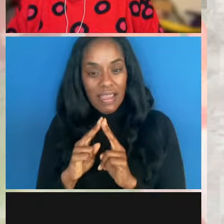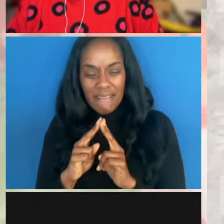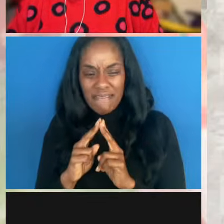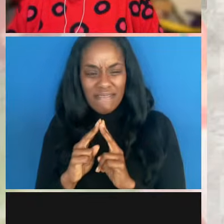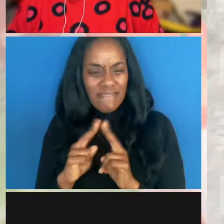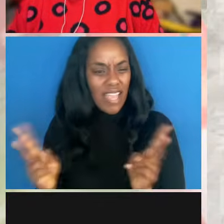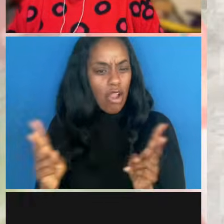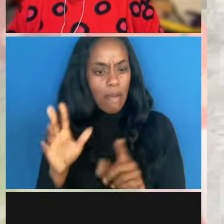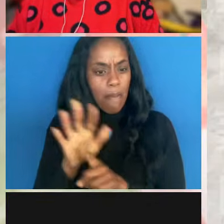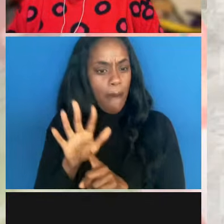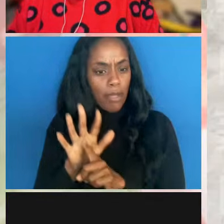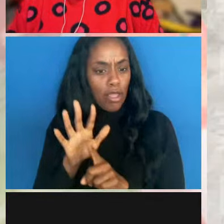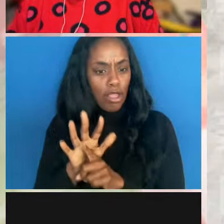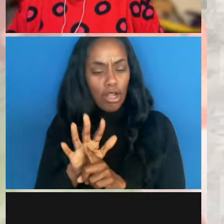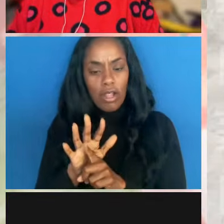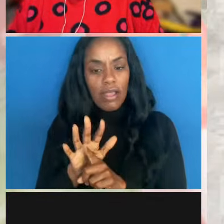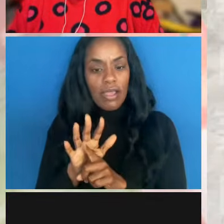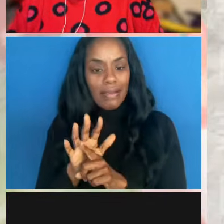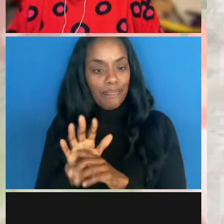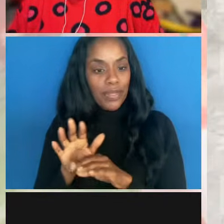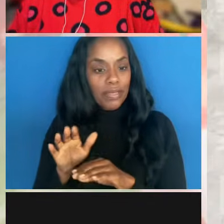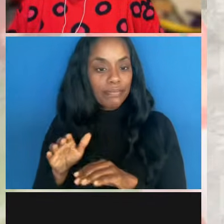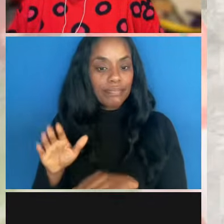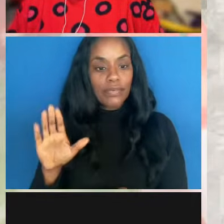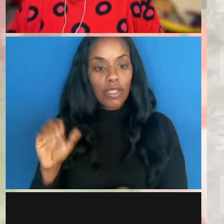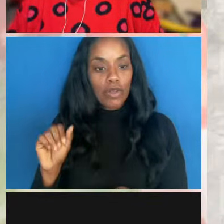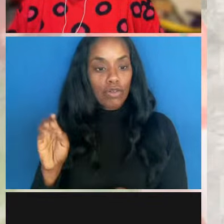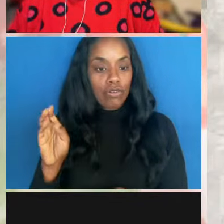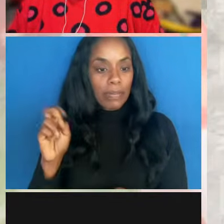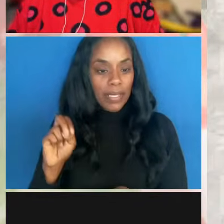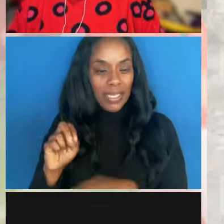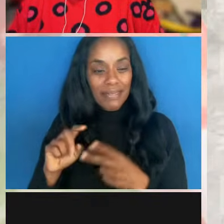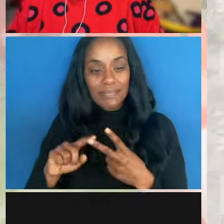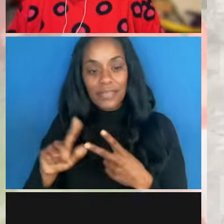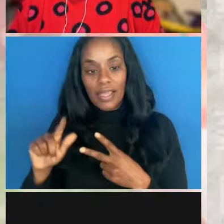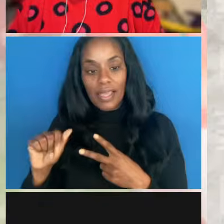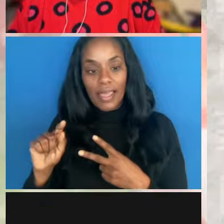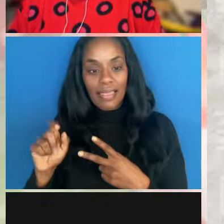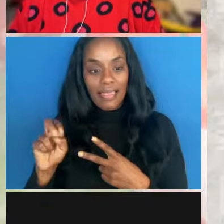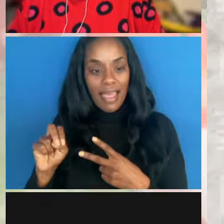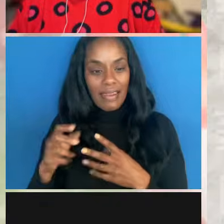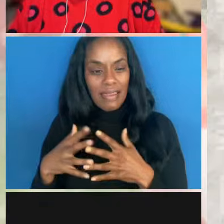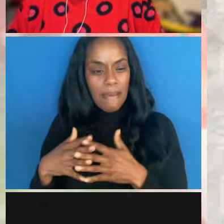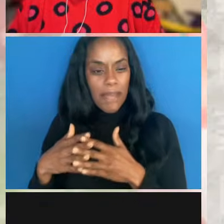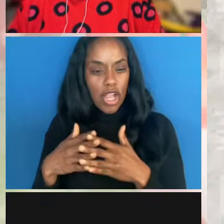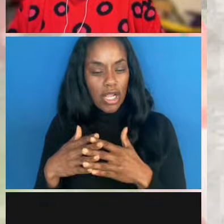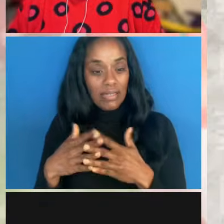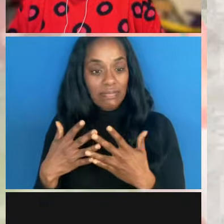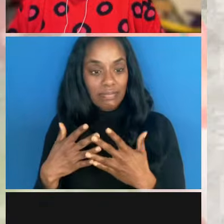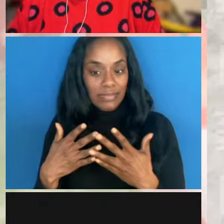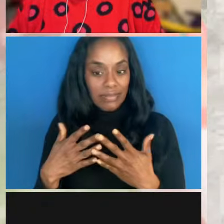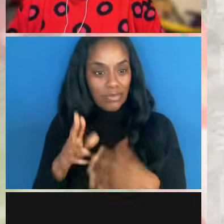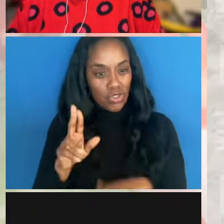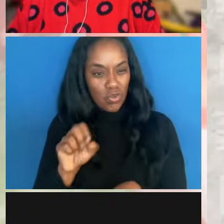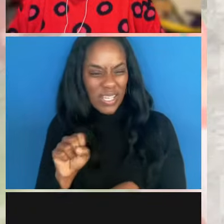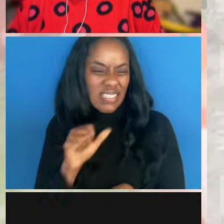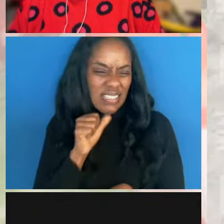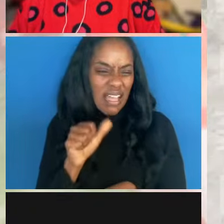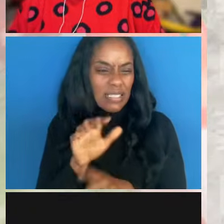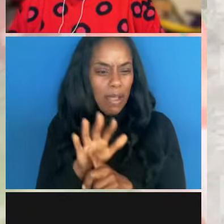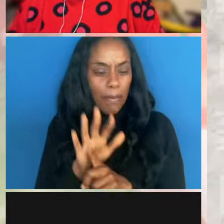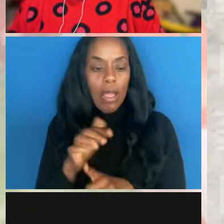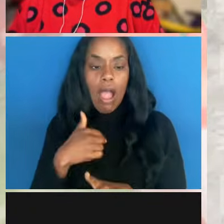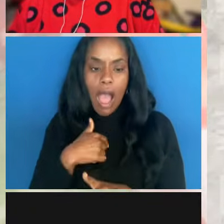Caribbean and Latin America. It's not as prominent necessarily in the States. It's something that, once again, I became more acclimated